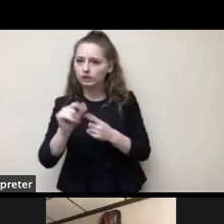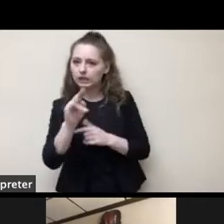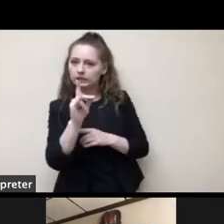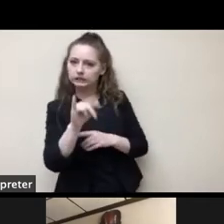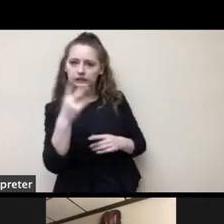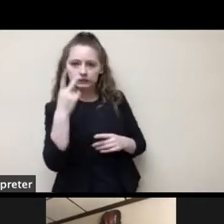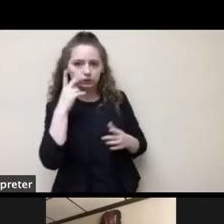yeah,